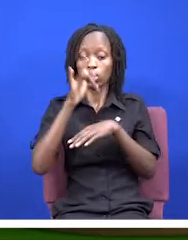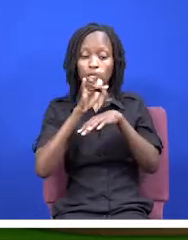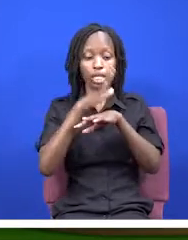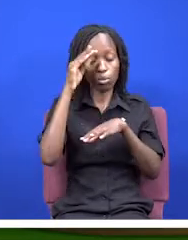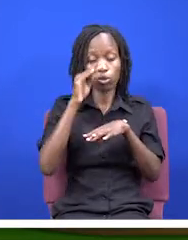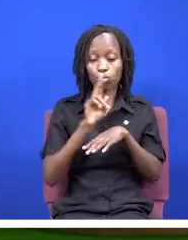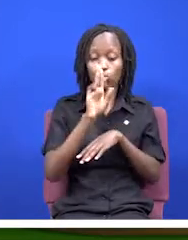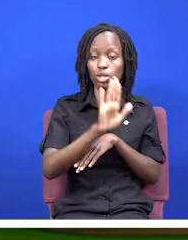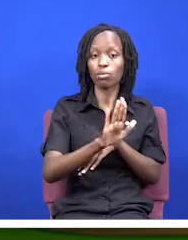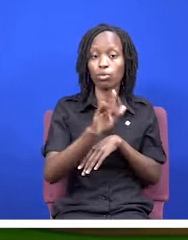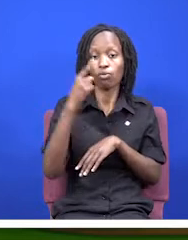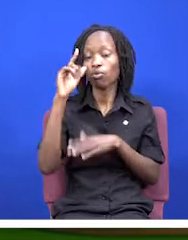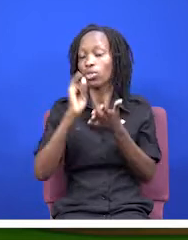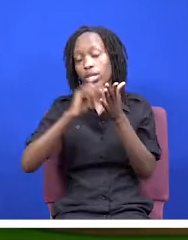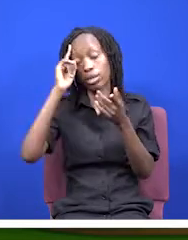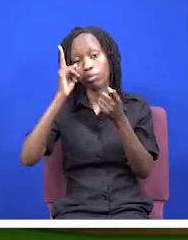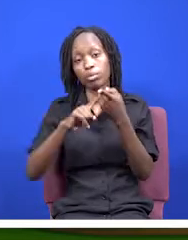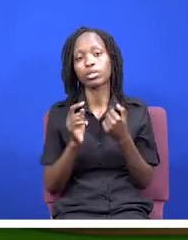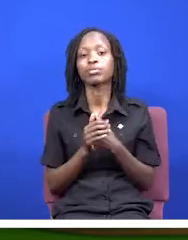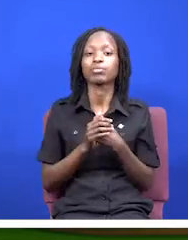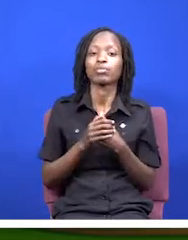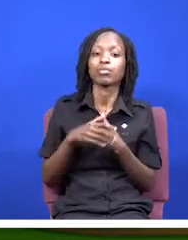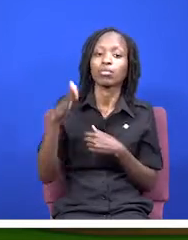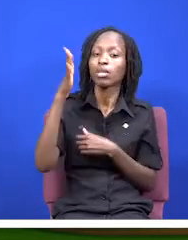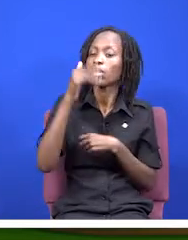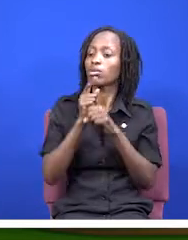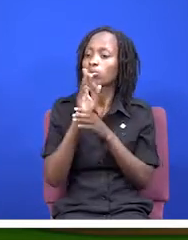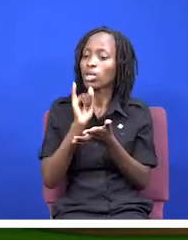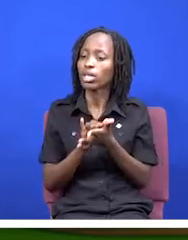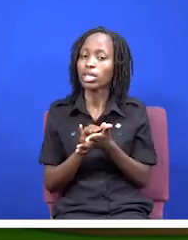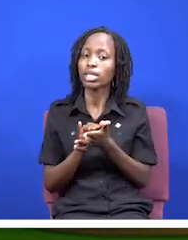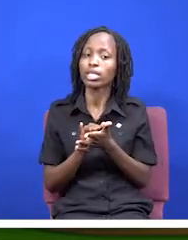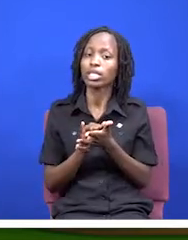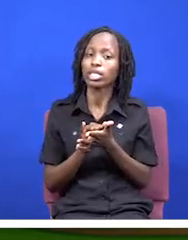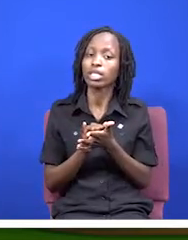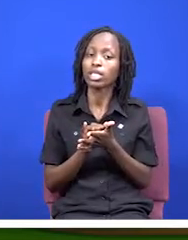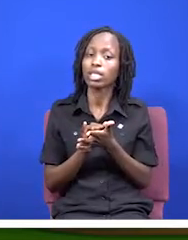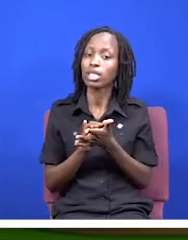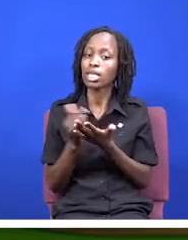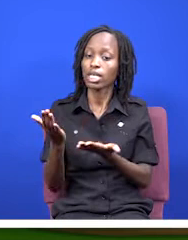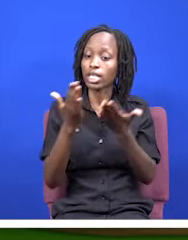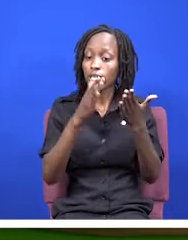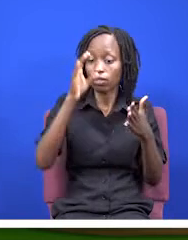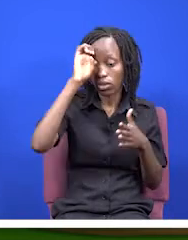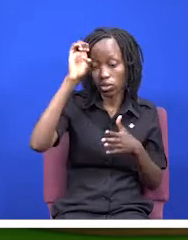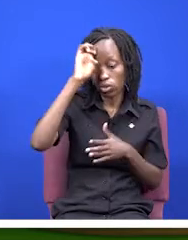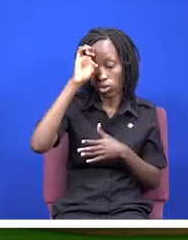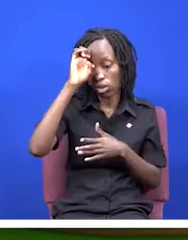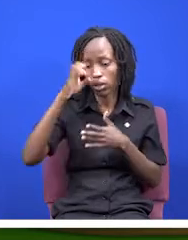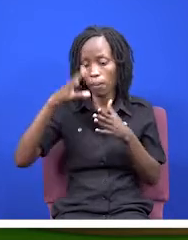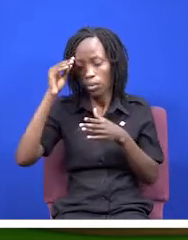God sent him to use him for that purpose. So God made sure that he passes through education,